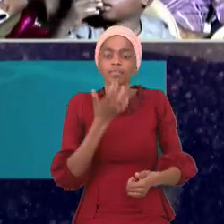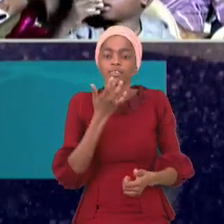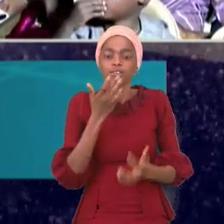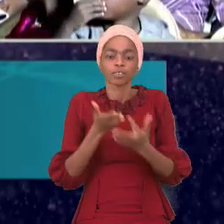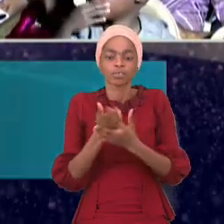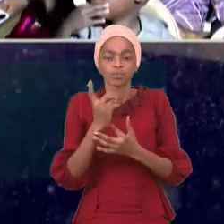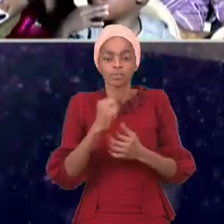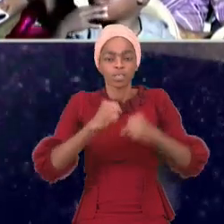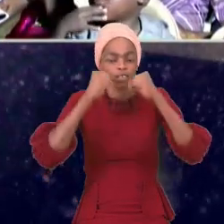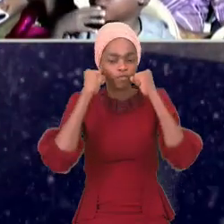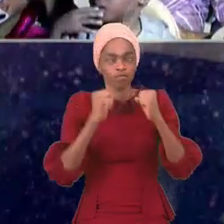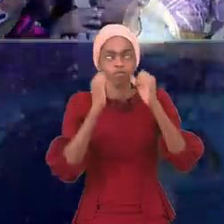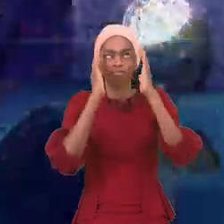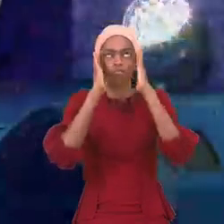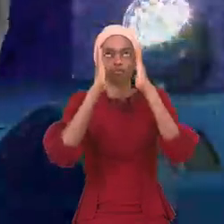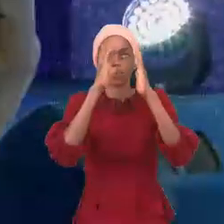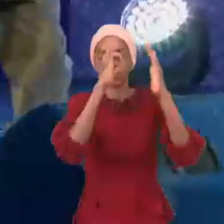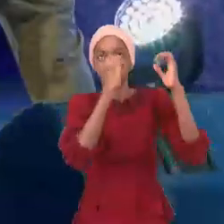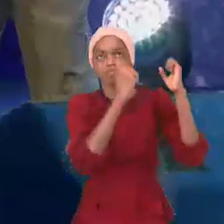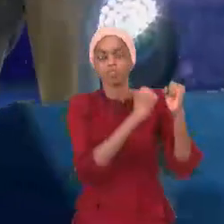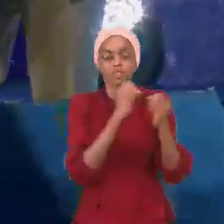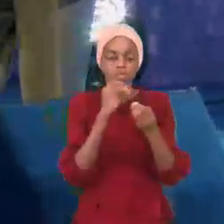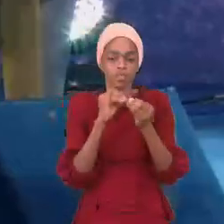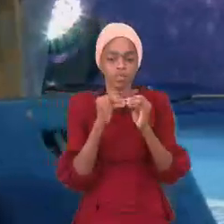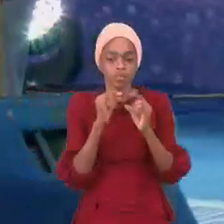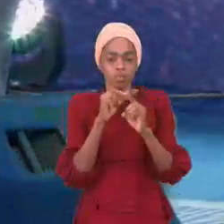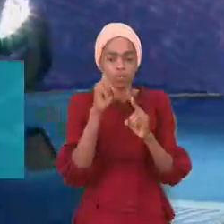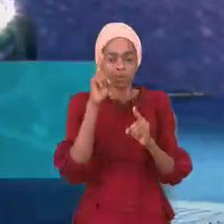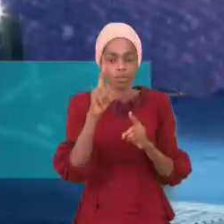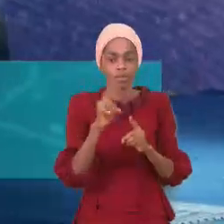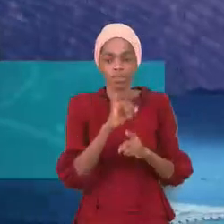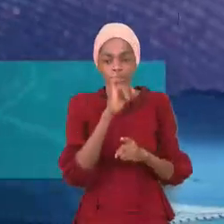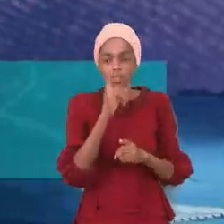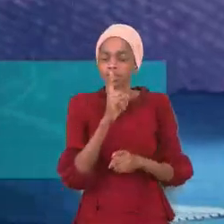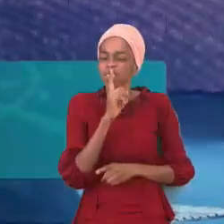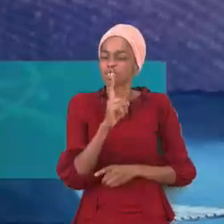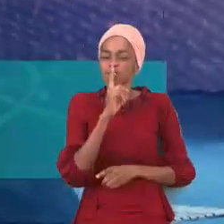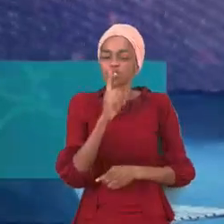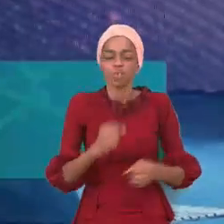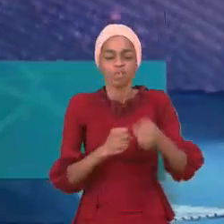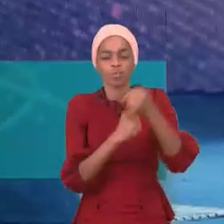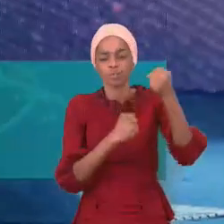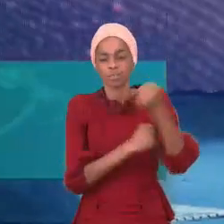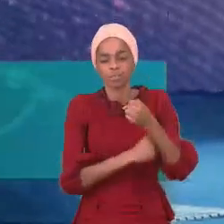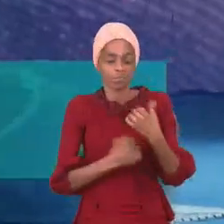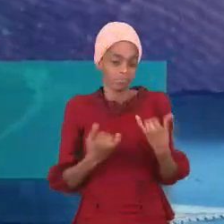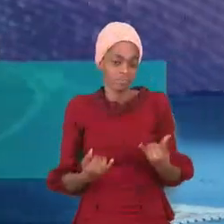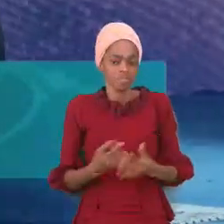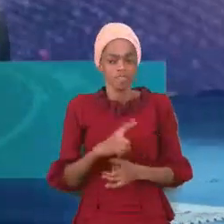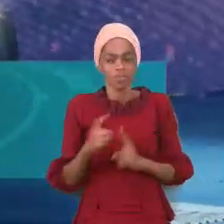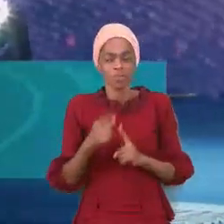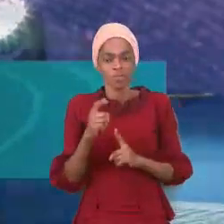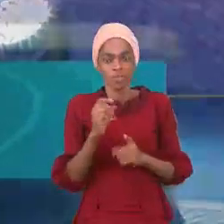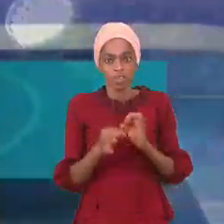faith. Look at number one there. Number one is talking about a sure foundation. Now, if we're going to